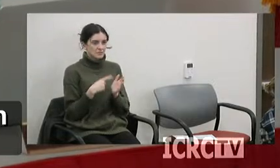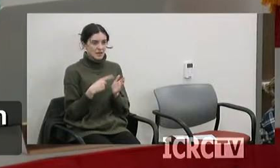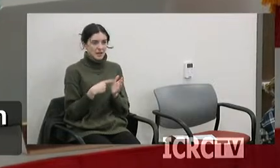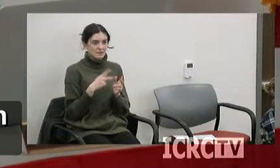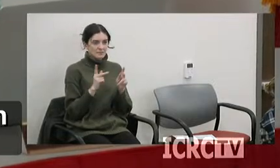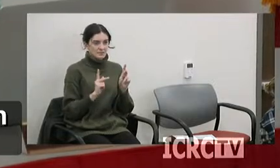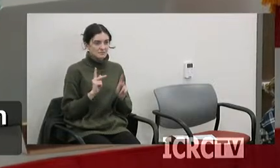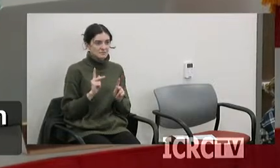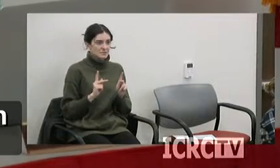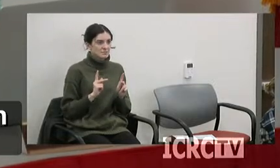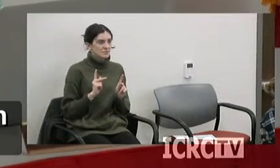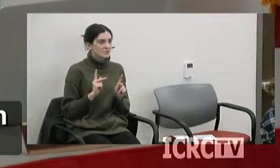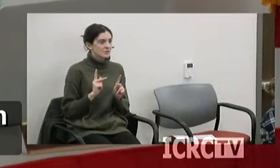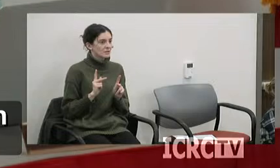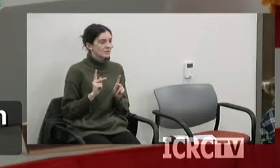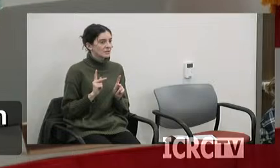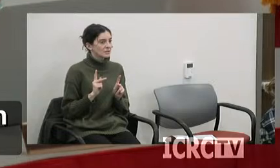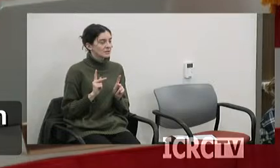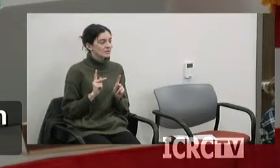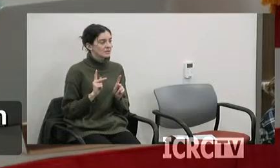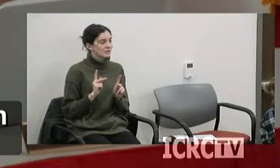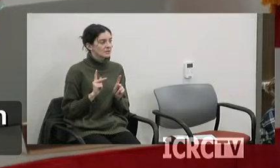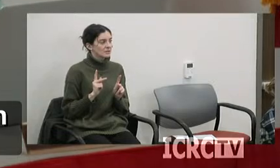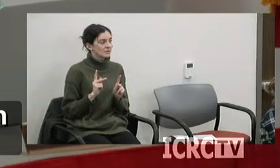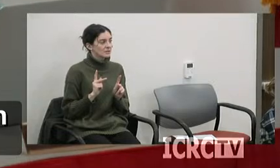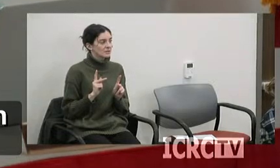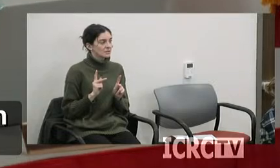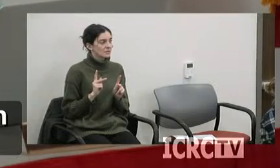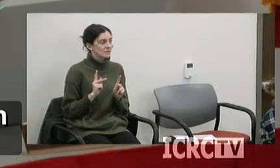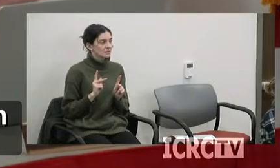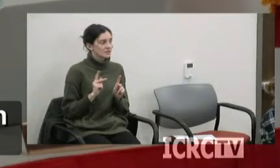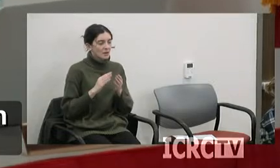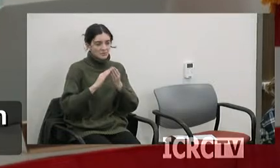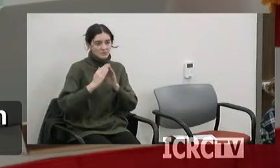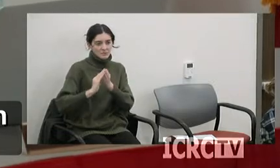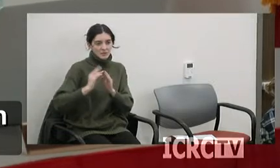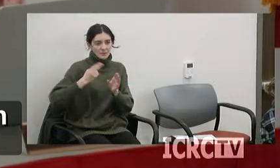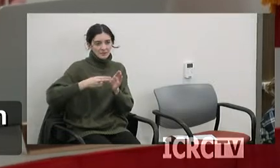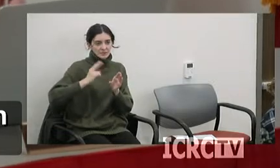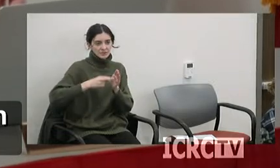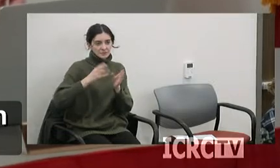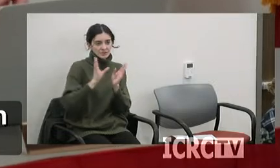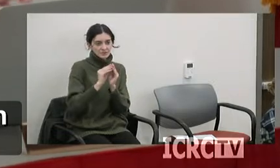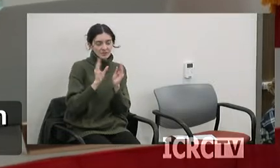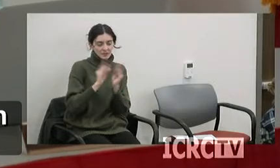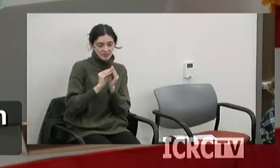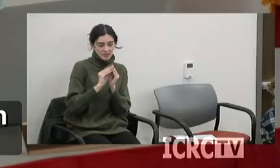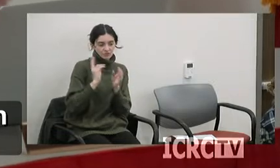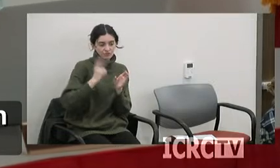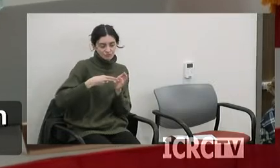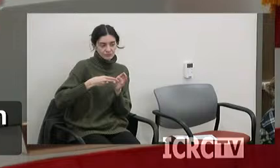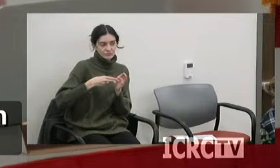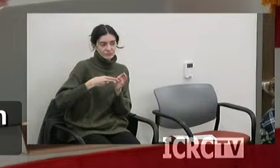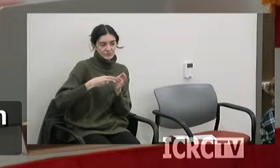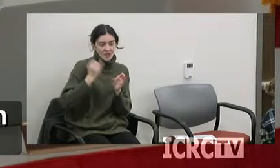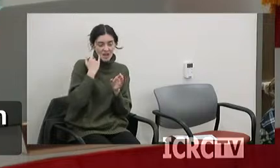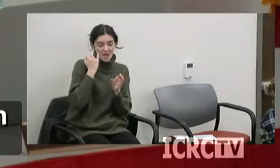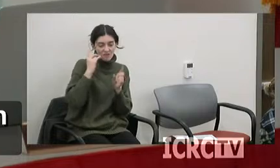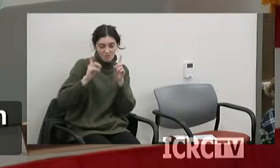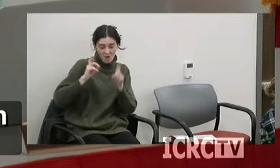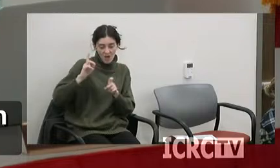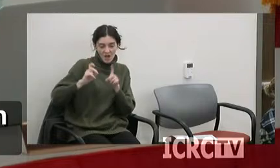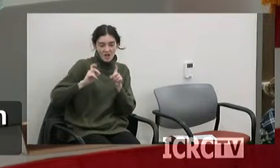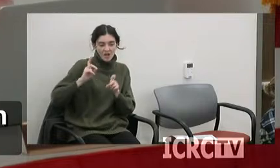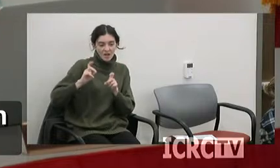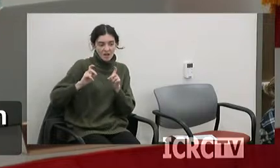at our public participation, and if they had a question, he would get their contact